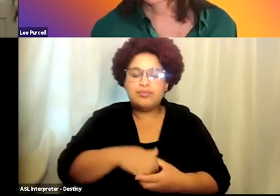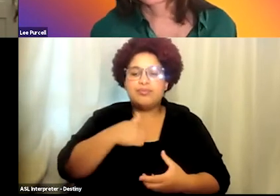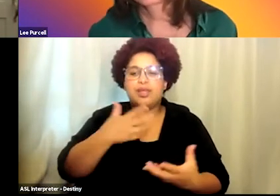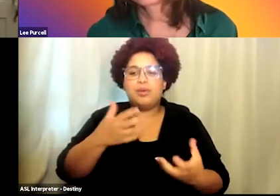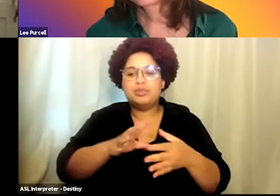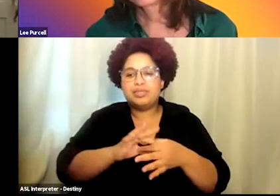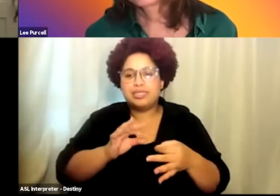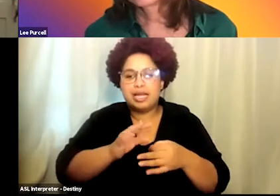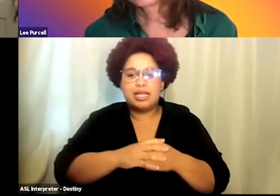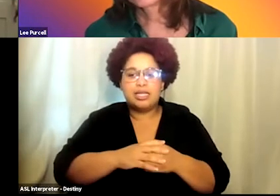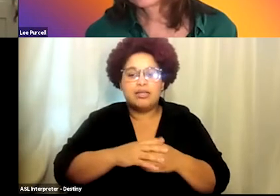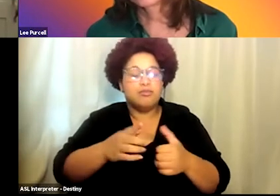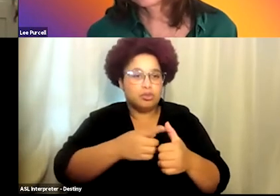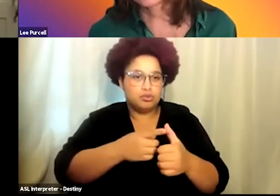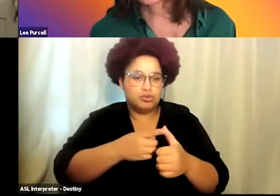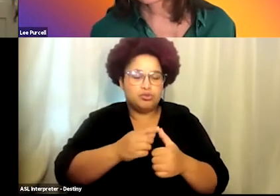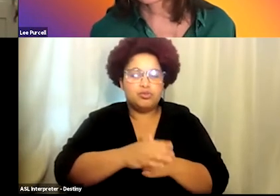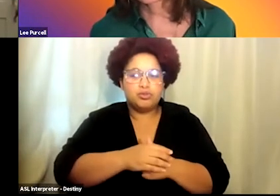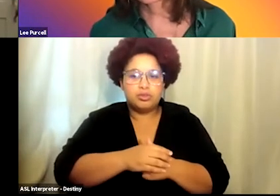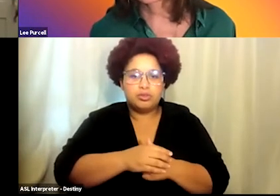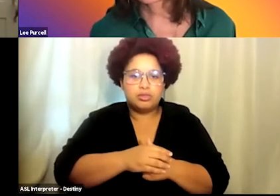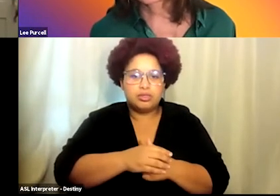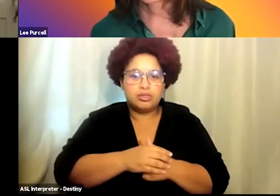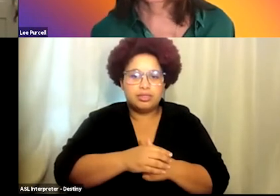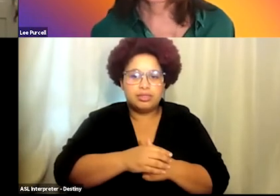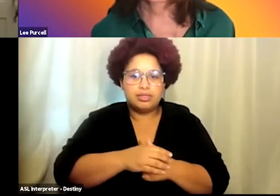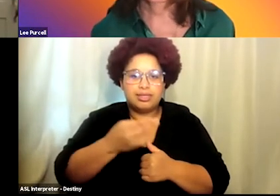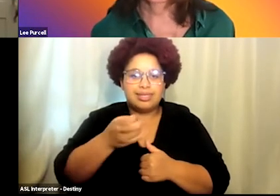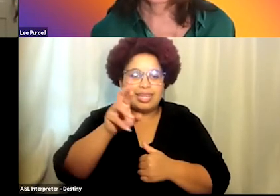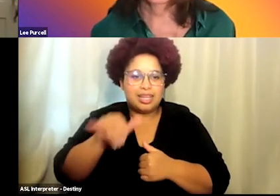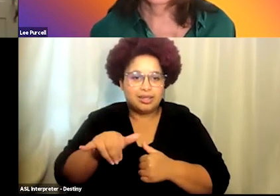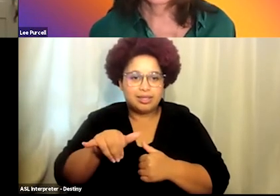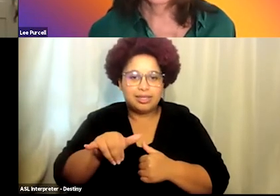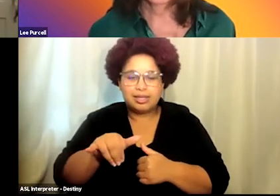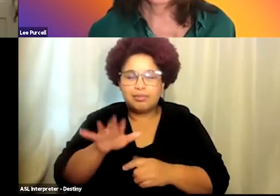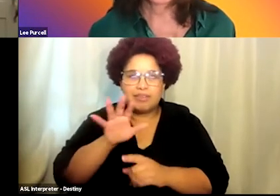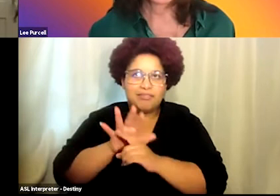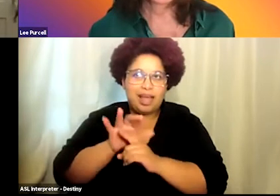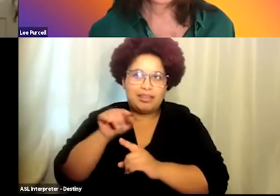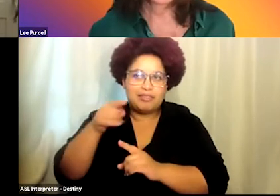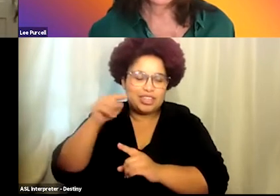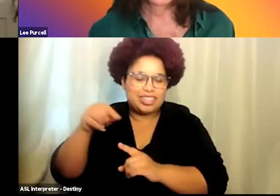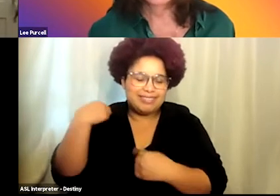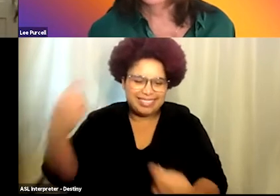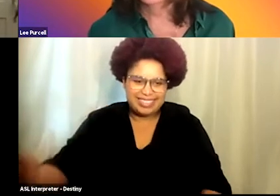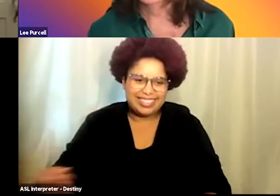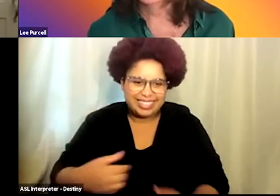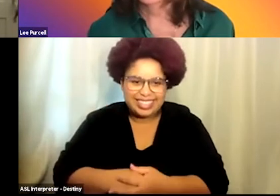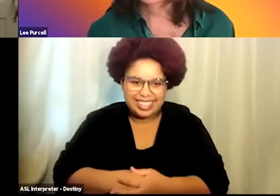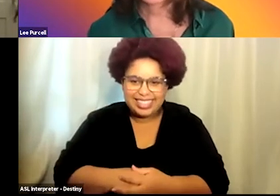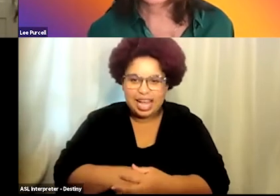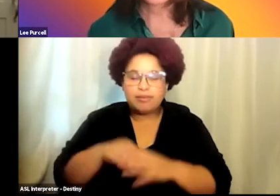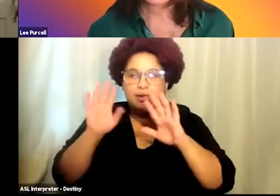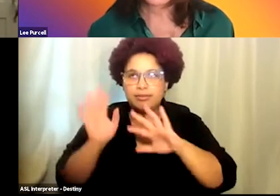say, well, first of all, Harry, I've been such a fan of yours for so long. I have to blow away that